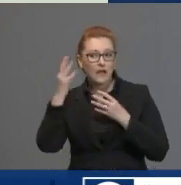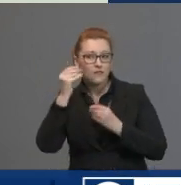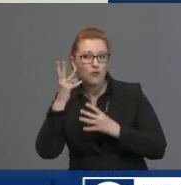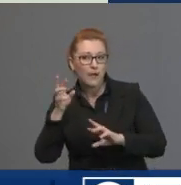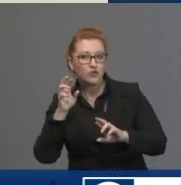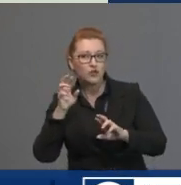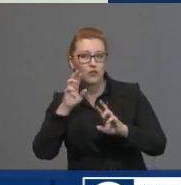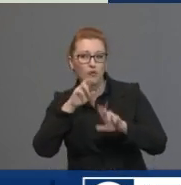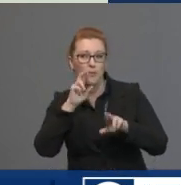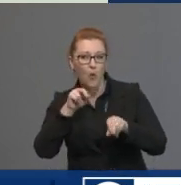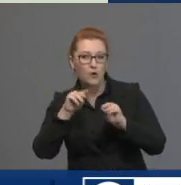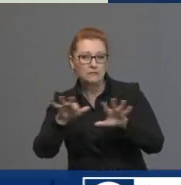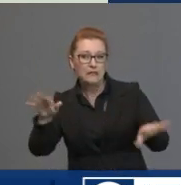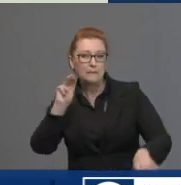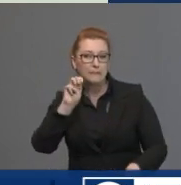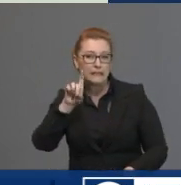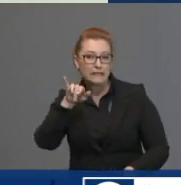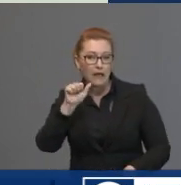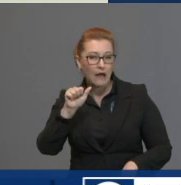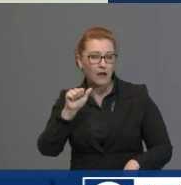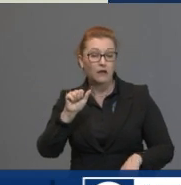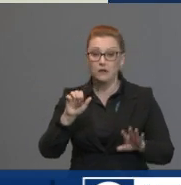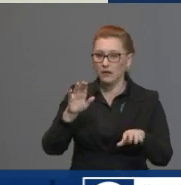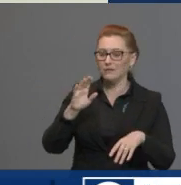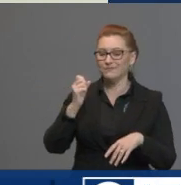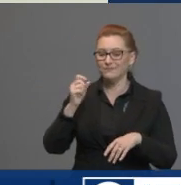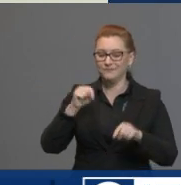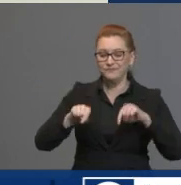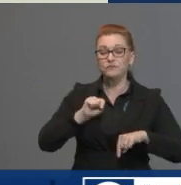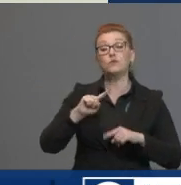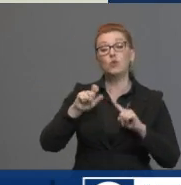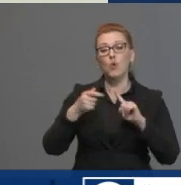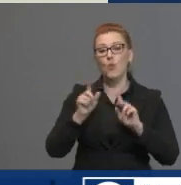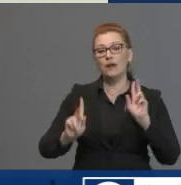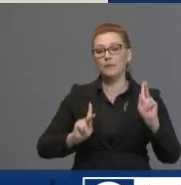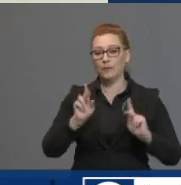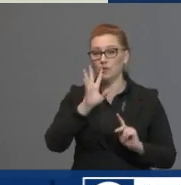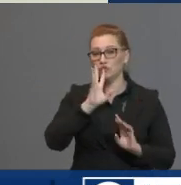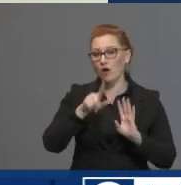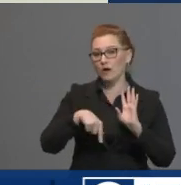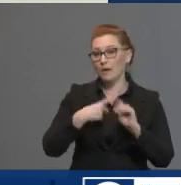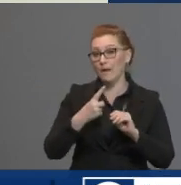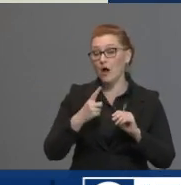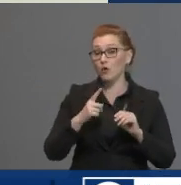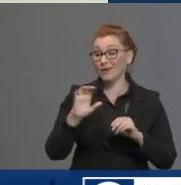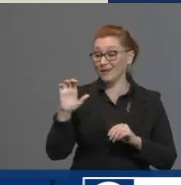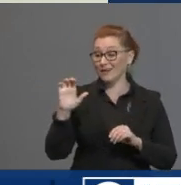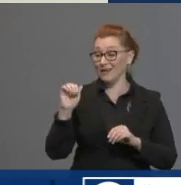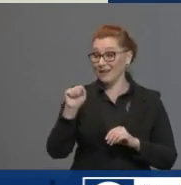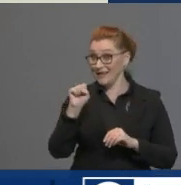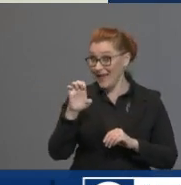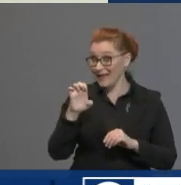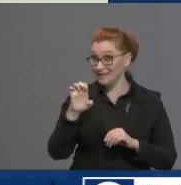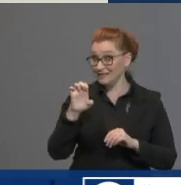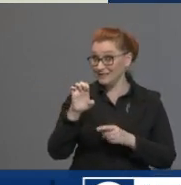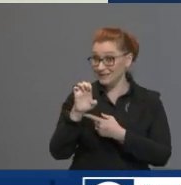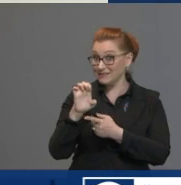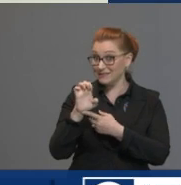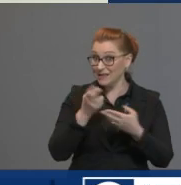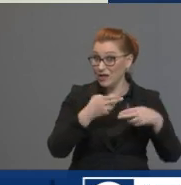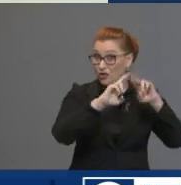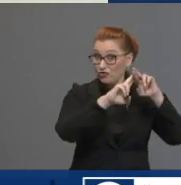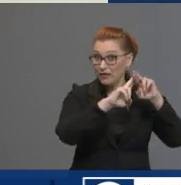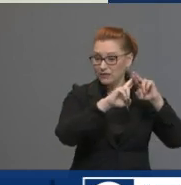and when people talk about an increase in cases in the state of Arizona, I want you to know we're also having an increase